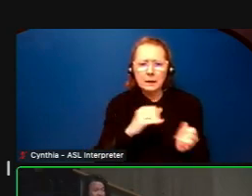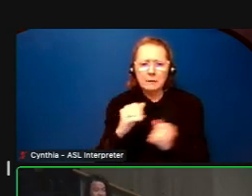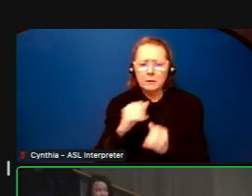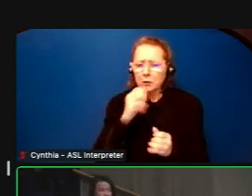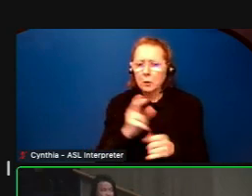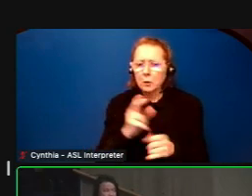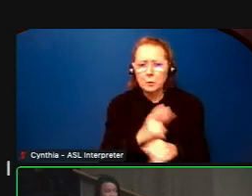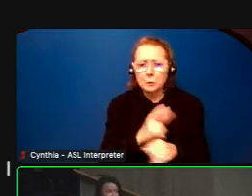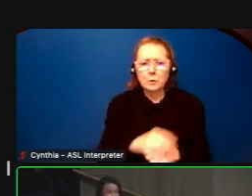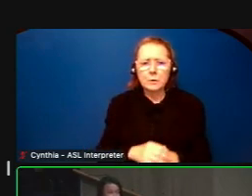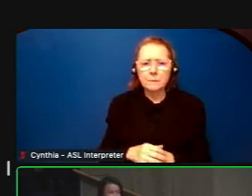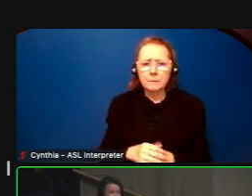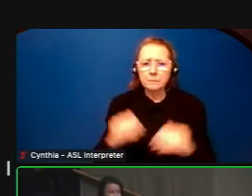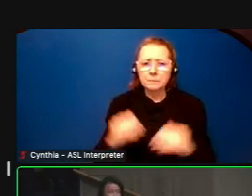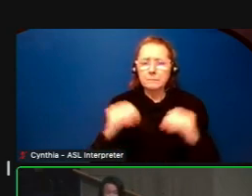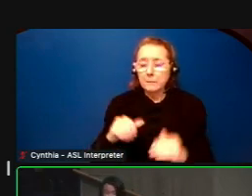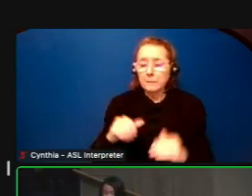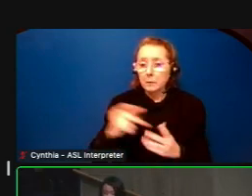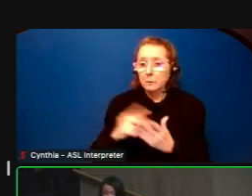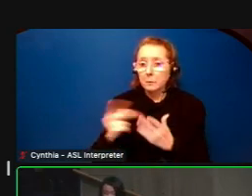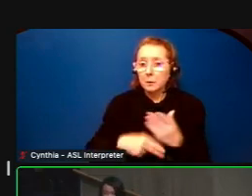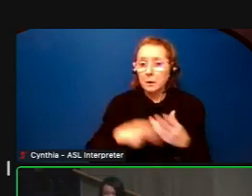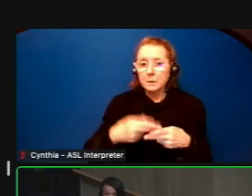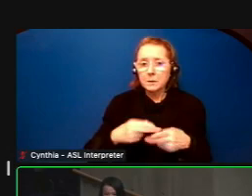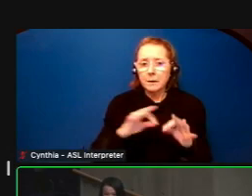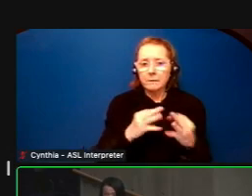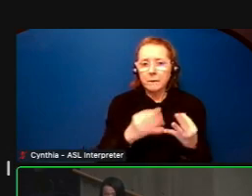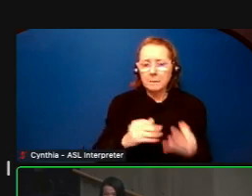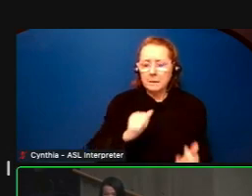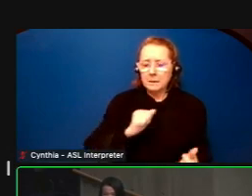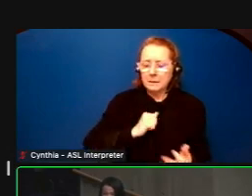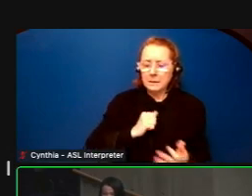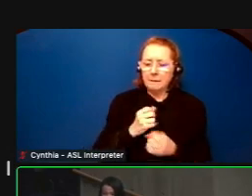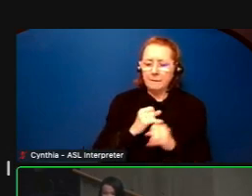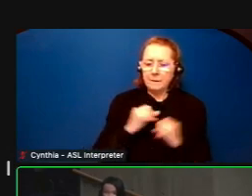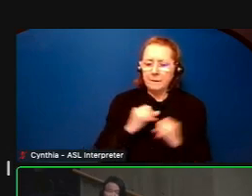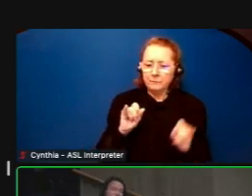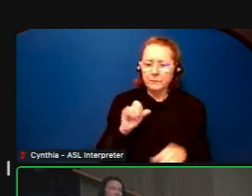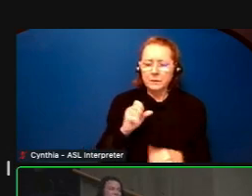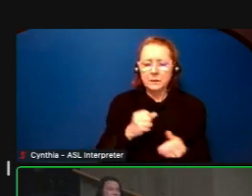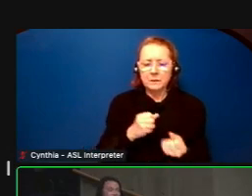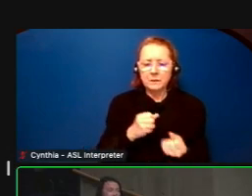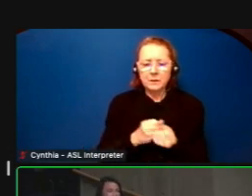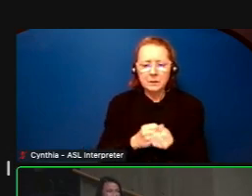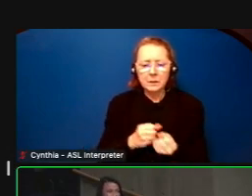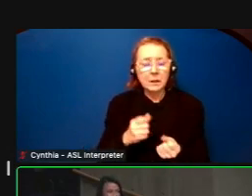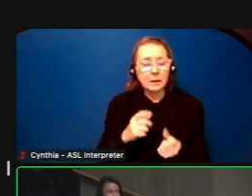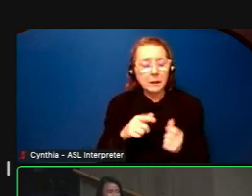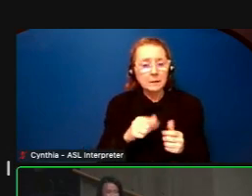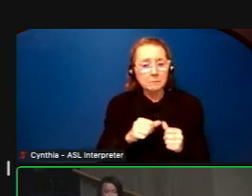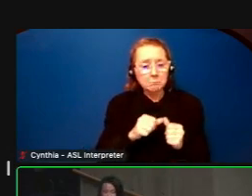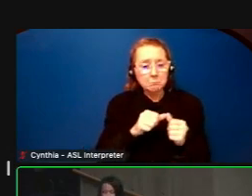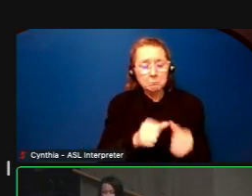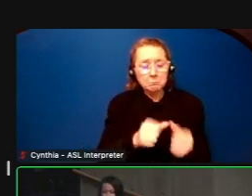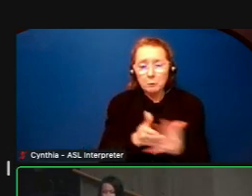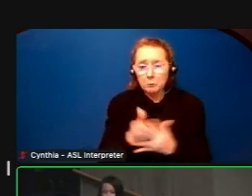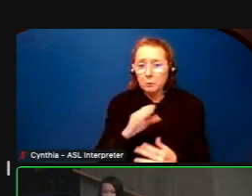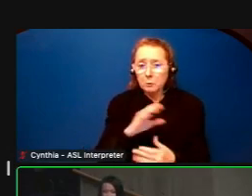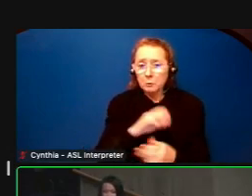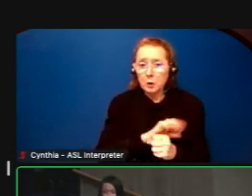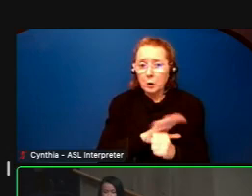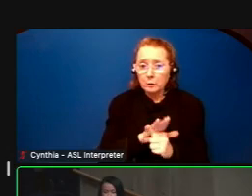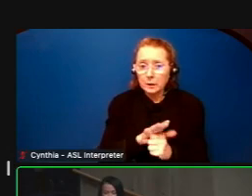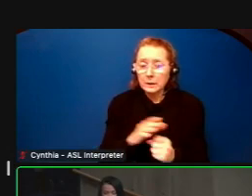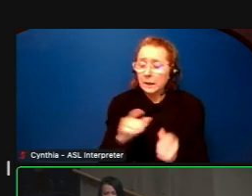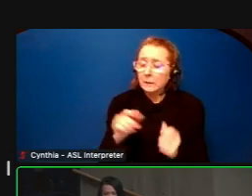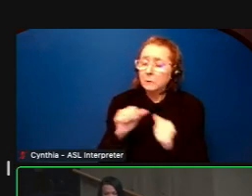family self-sufficiency program is thriving. It continued to thrive through COVID, and there's continuing to make great connections and